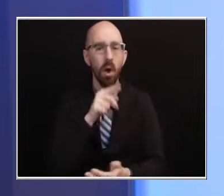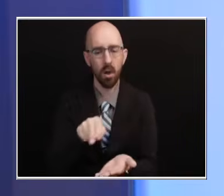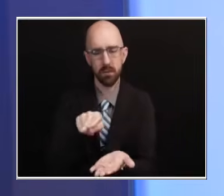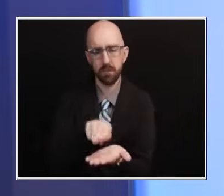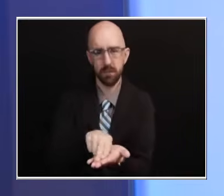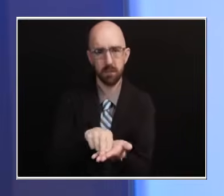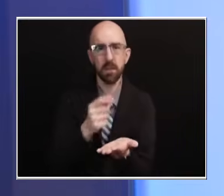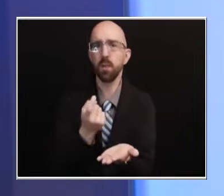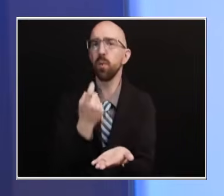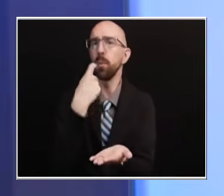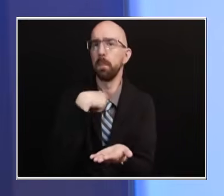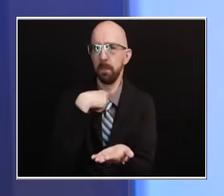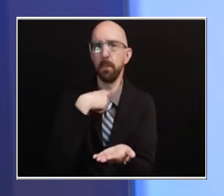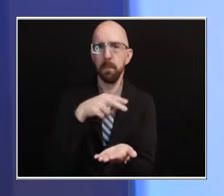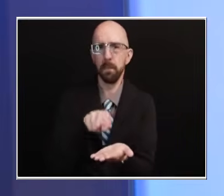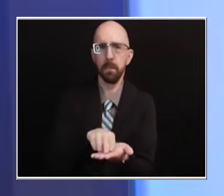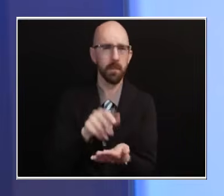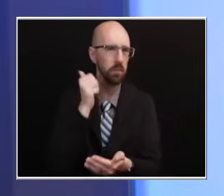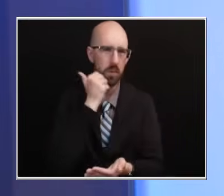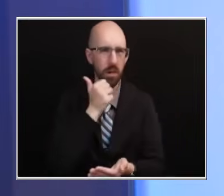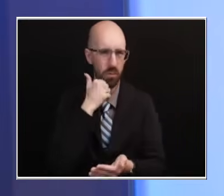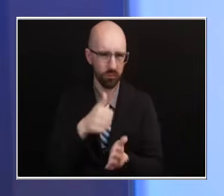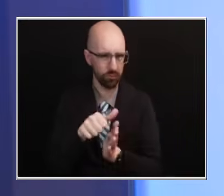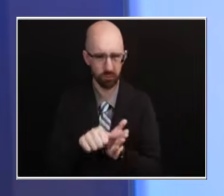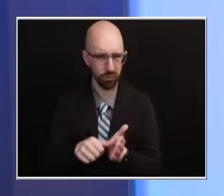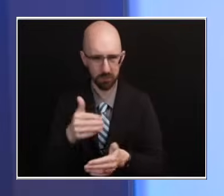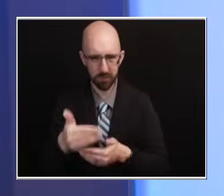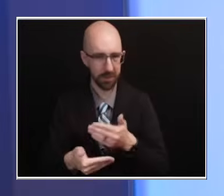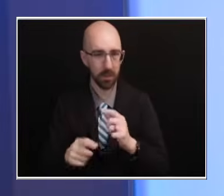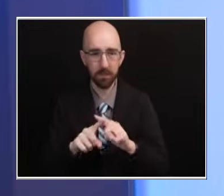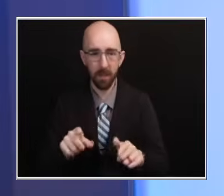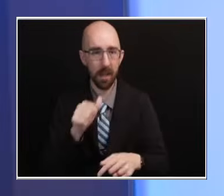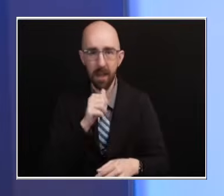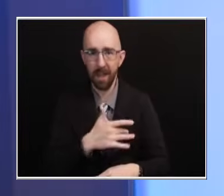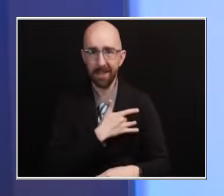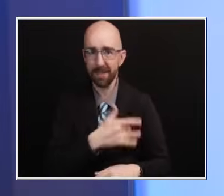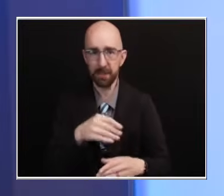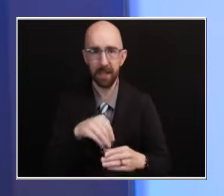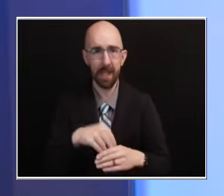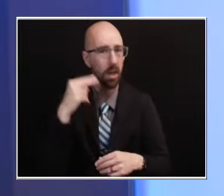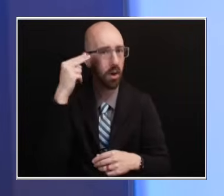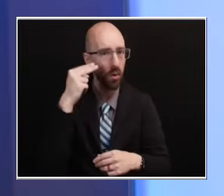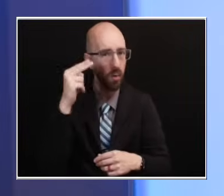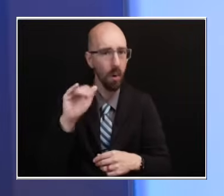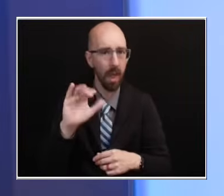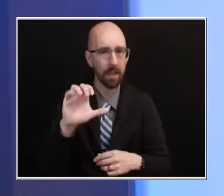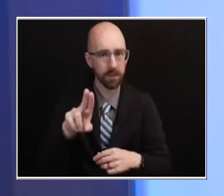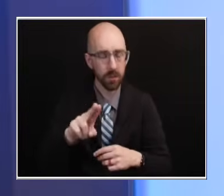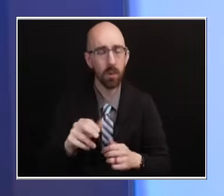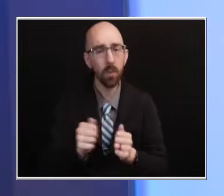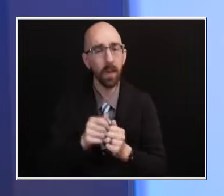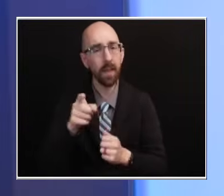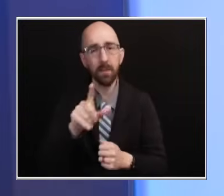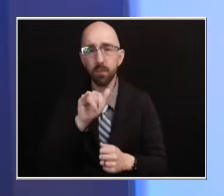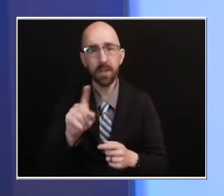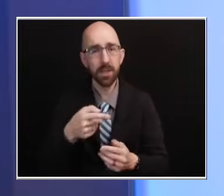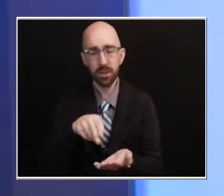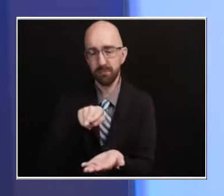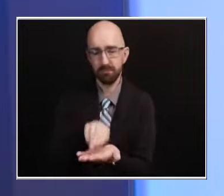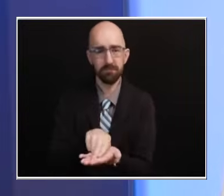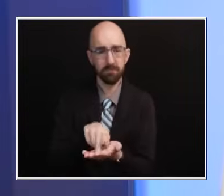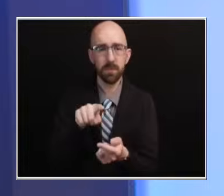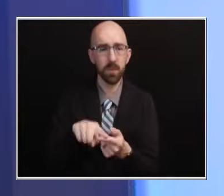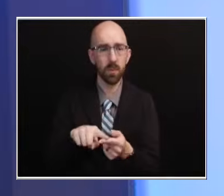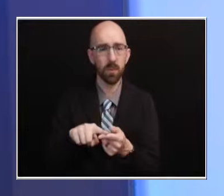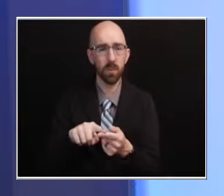they go for a regular surgical procedure, but not typically in the neuro ICU. In Scott's case, we really just laid him flat to move him up in